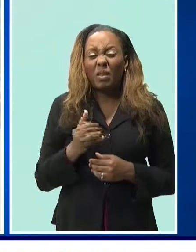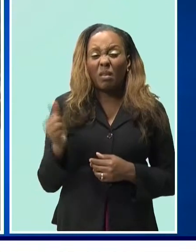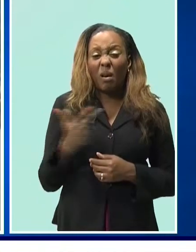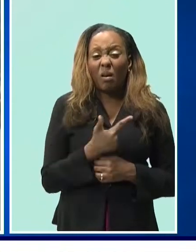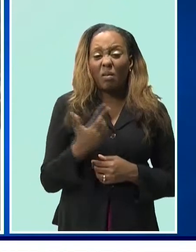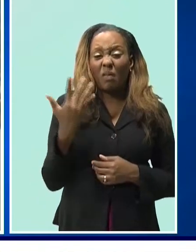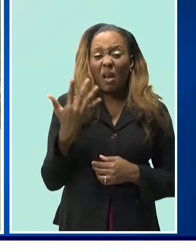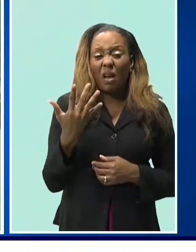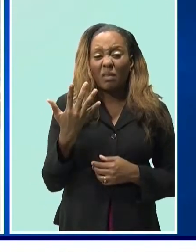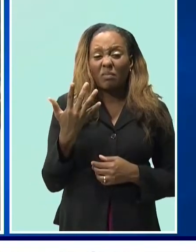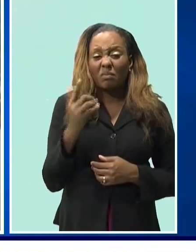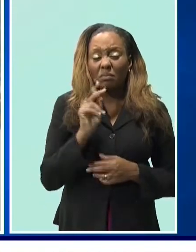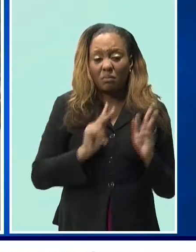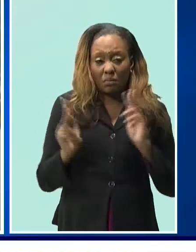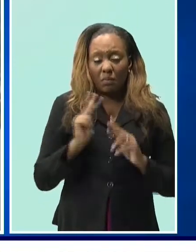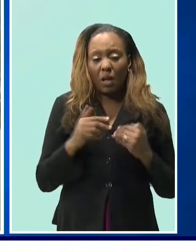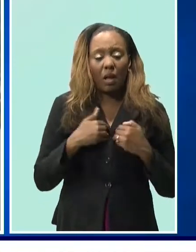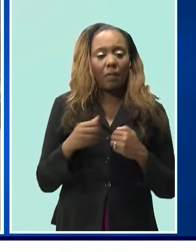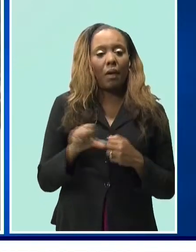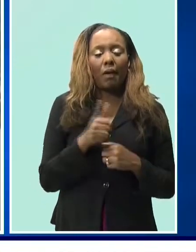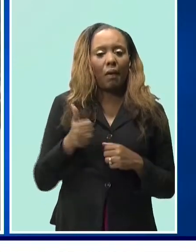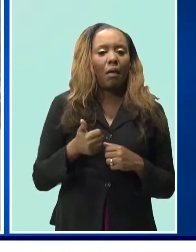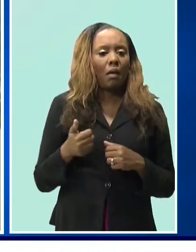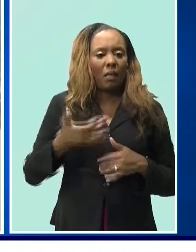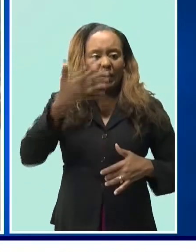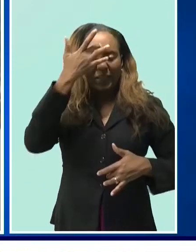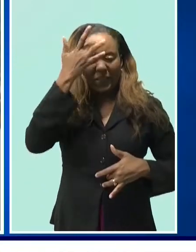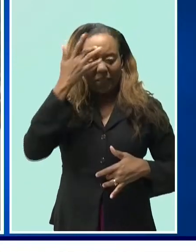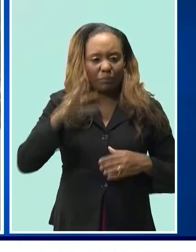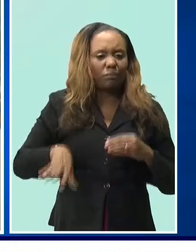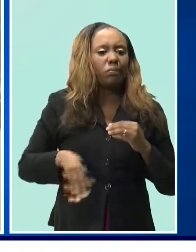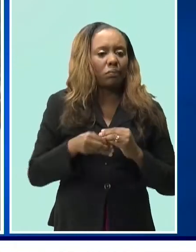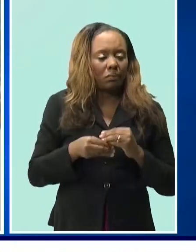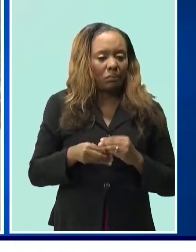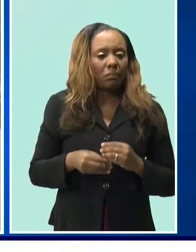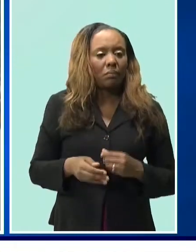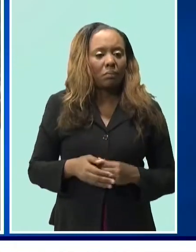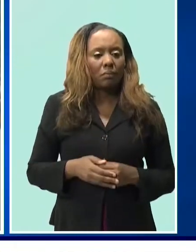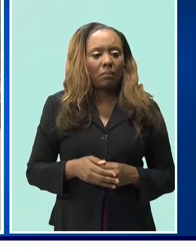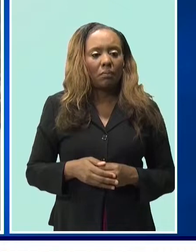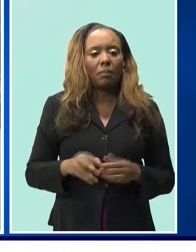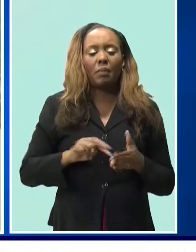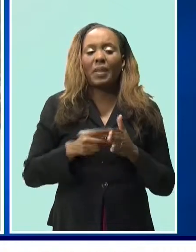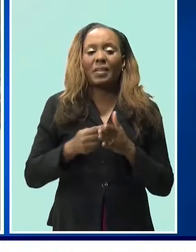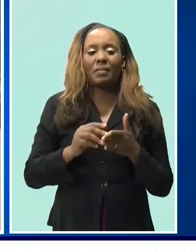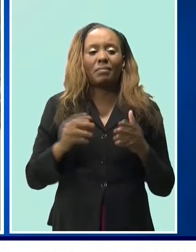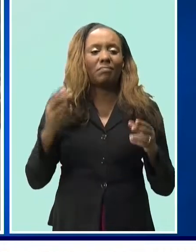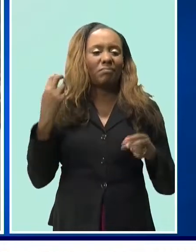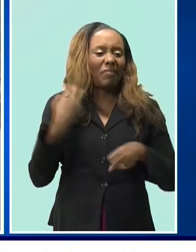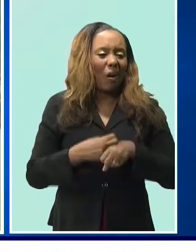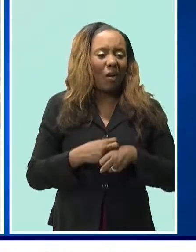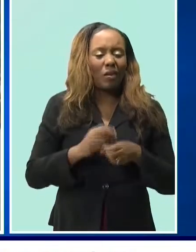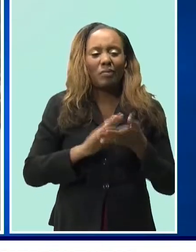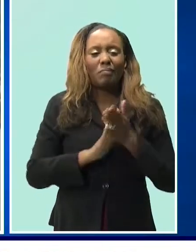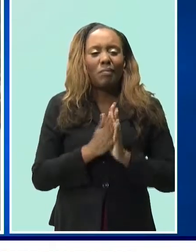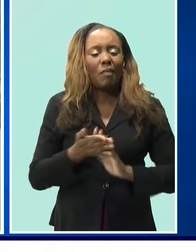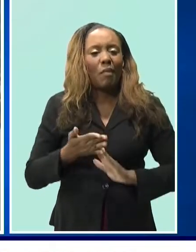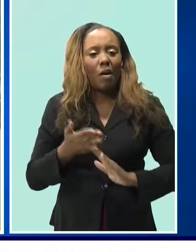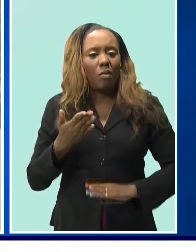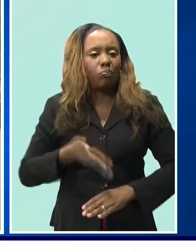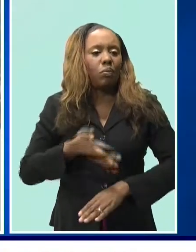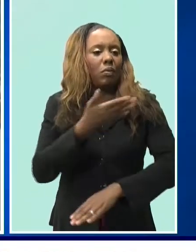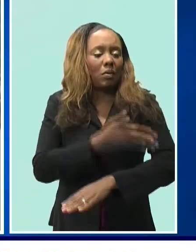cases did have some underlying comorbidity associated, which makes it very difficult. Persons have also been presenting quite